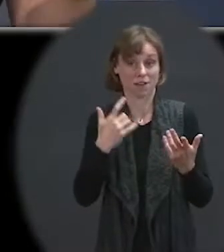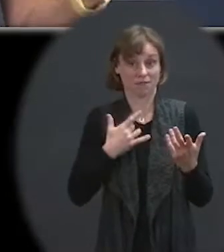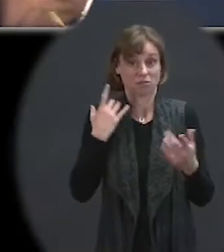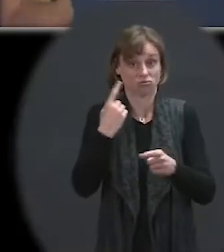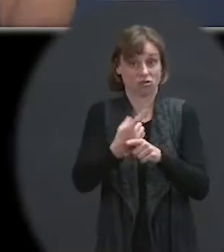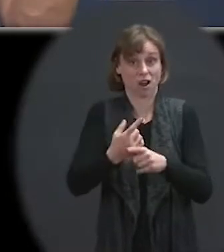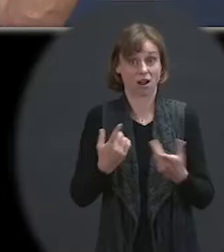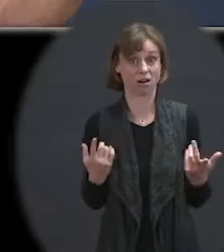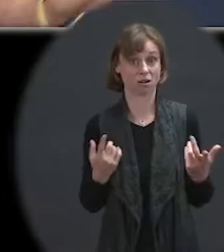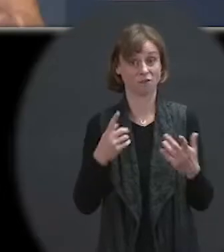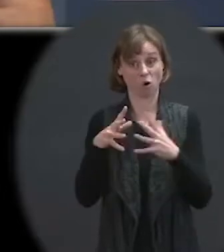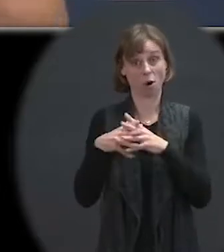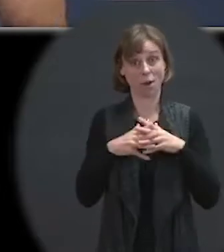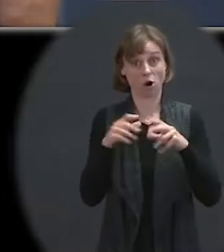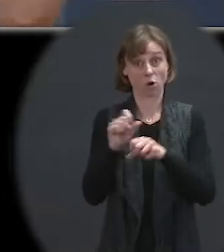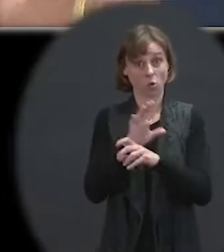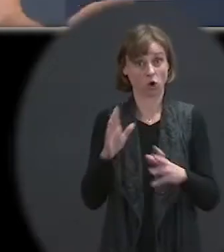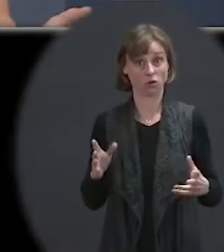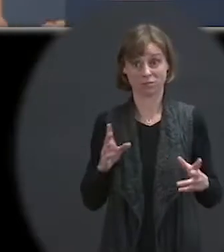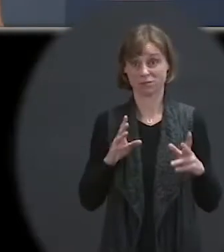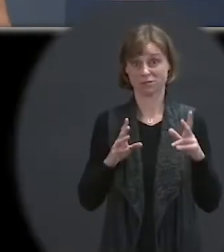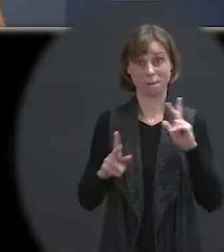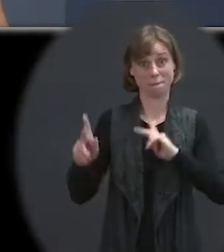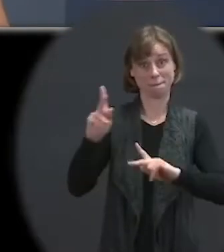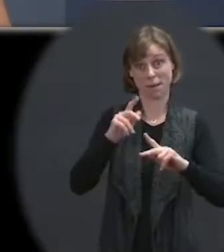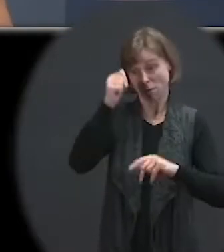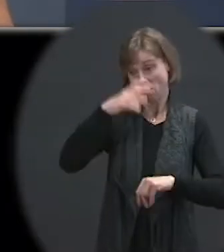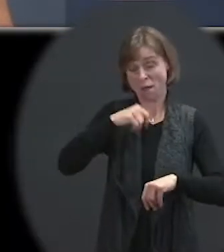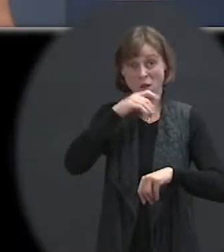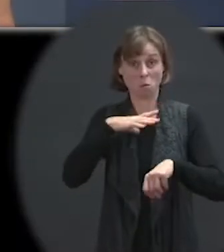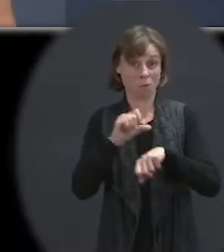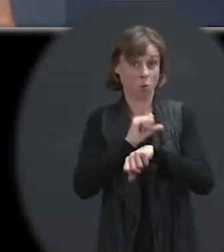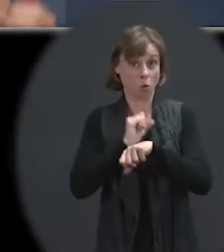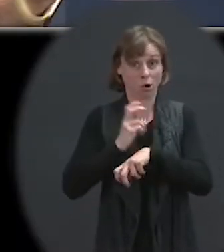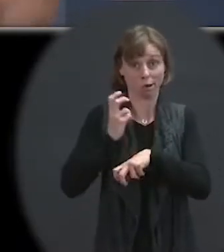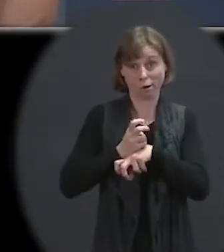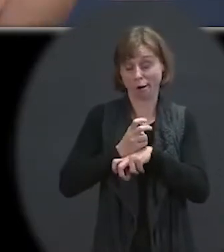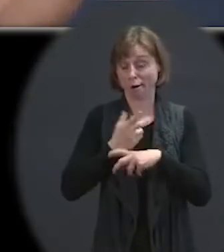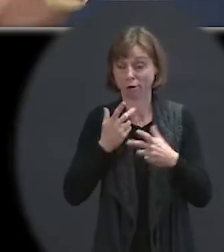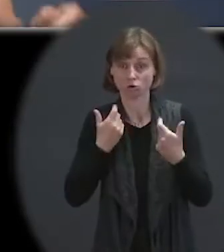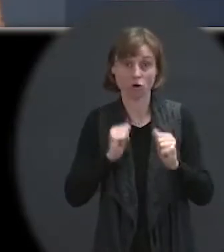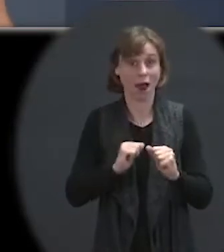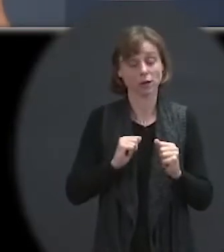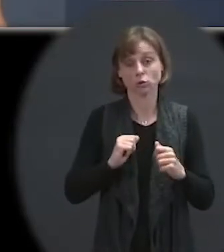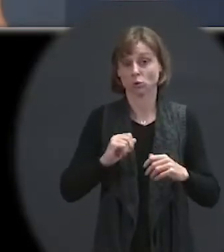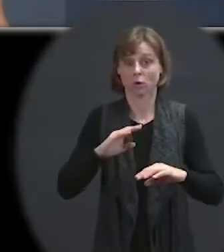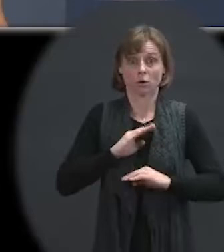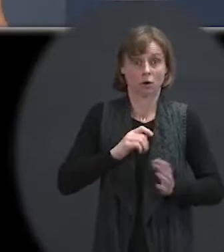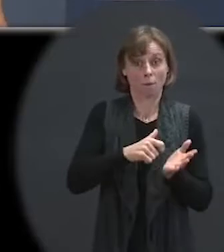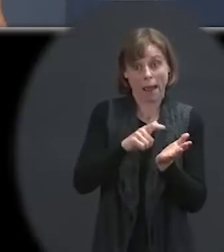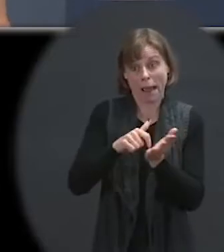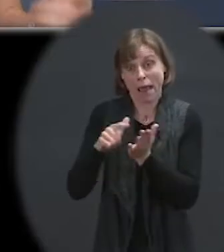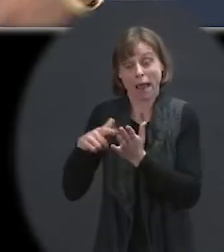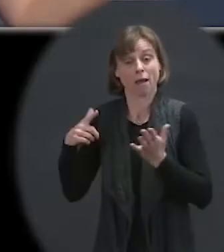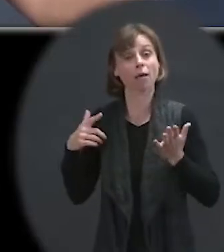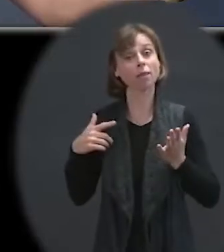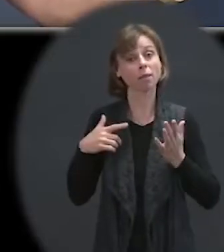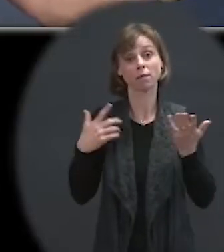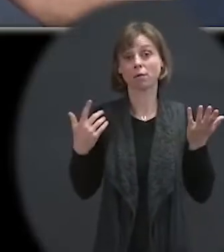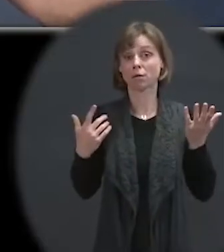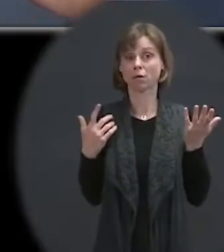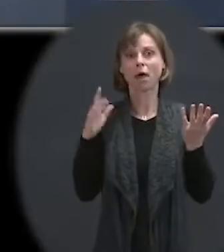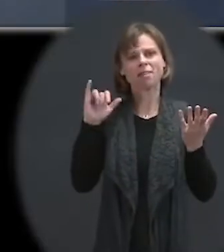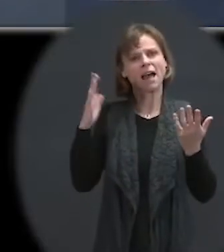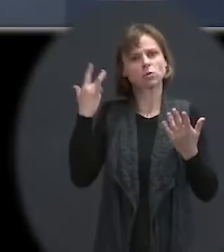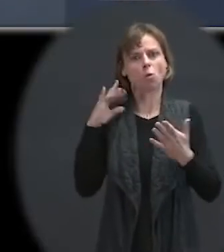the men and women who are working hard, just trying to make ends meet. And that's why that number was in his package. It hasn't even passed the